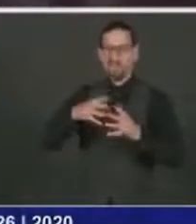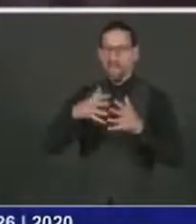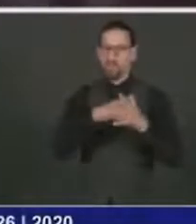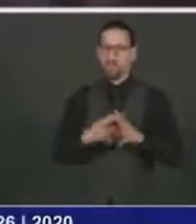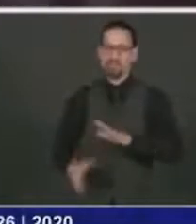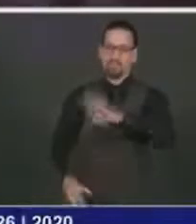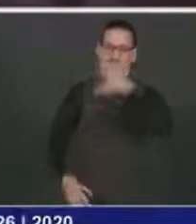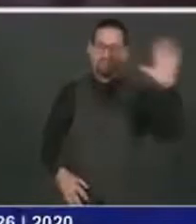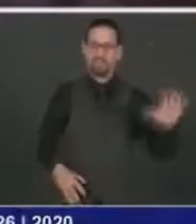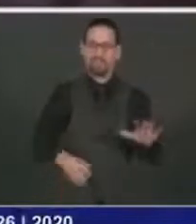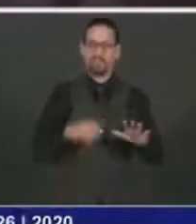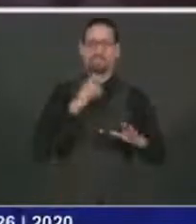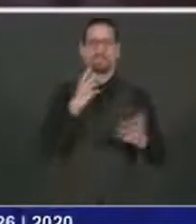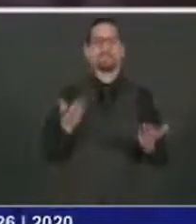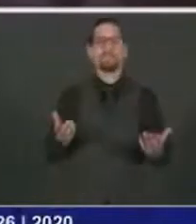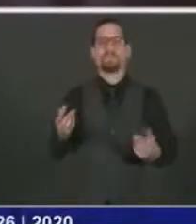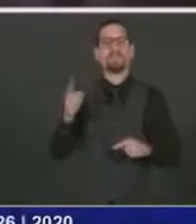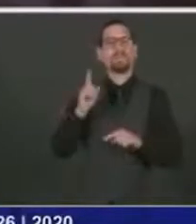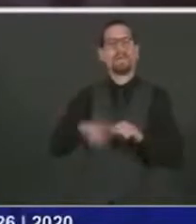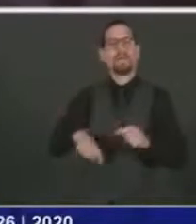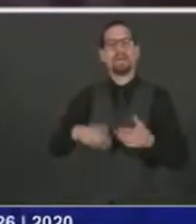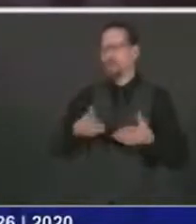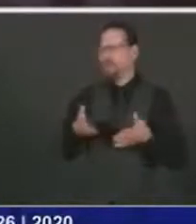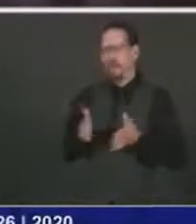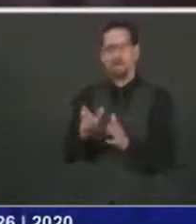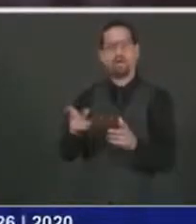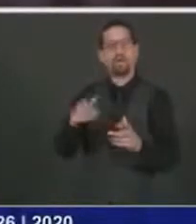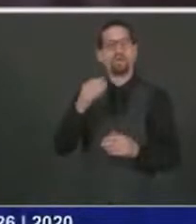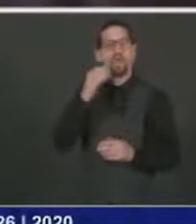have homeless people in the middle of this public health crisis.